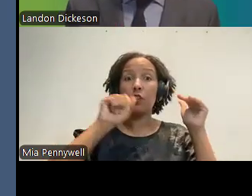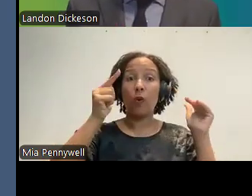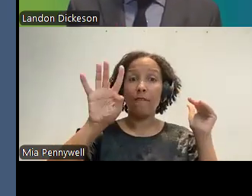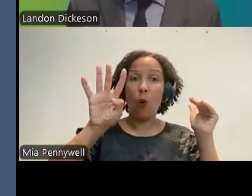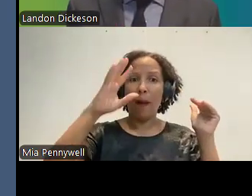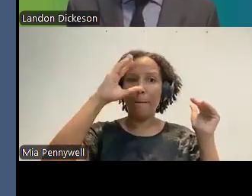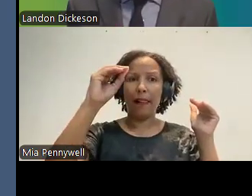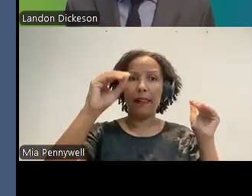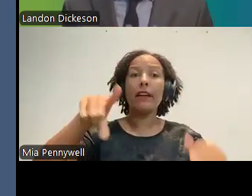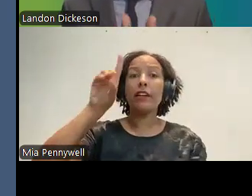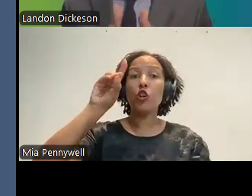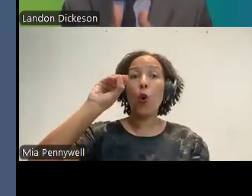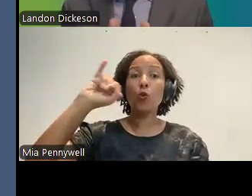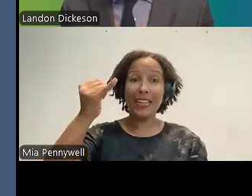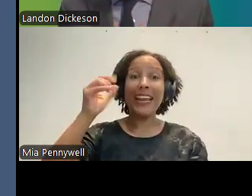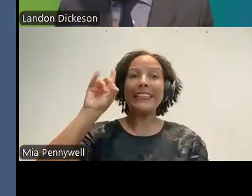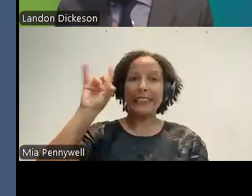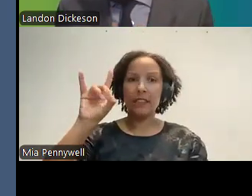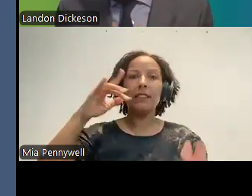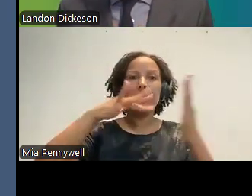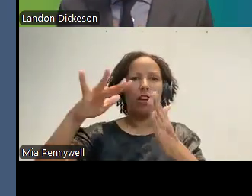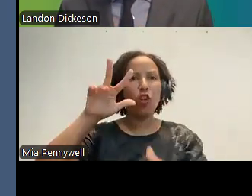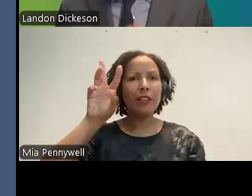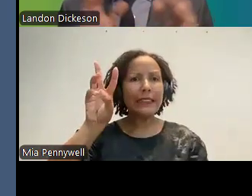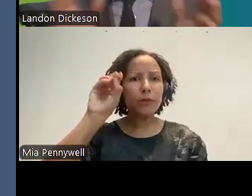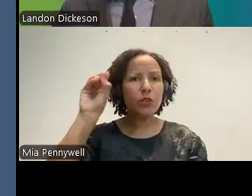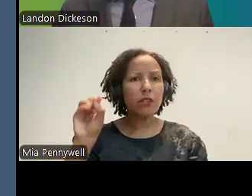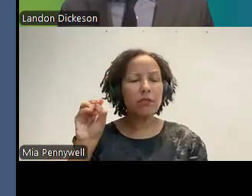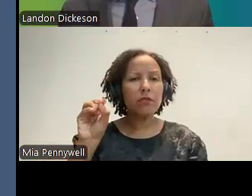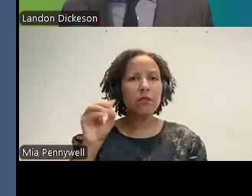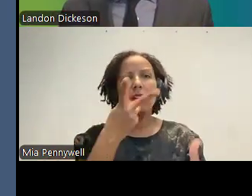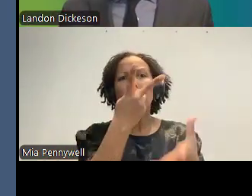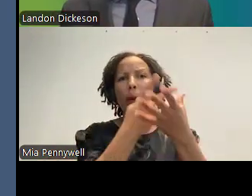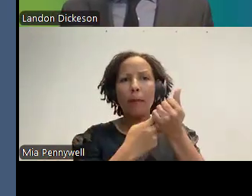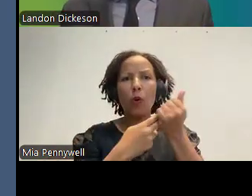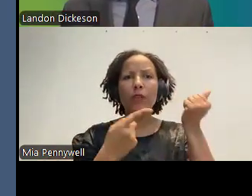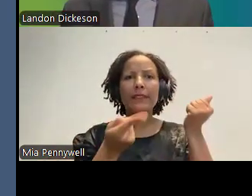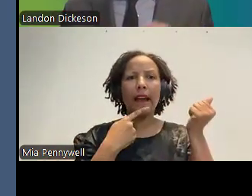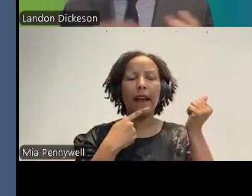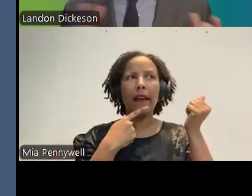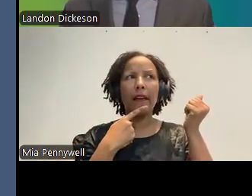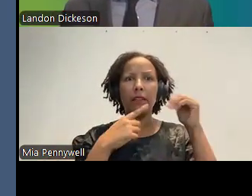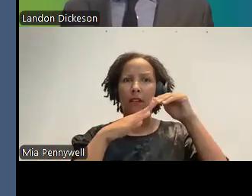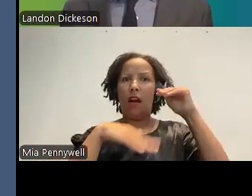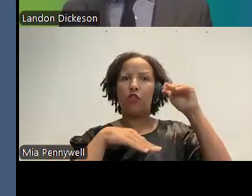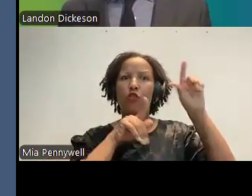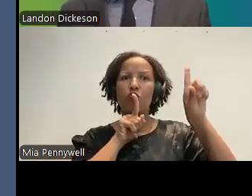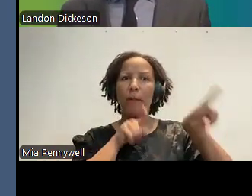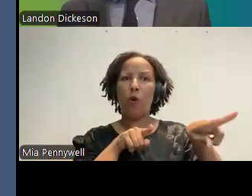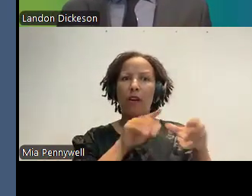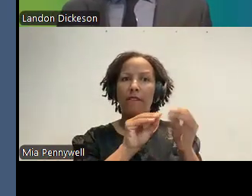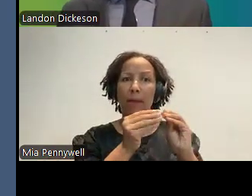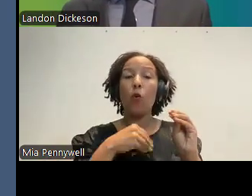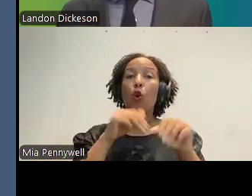DOJ did a study as well. They found 36%. Both say it's vastly underreported. We've been working with law enforcement across